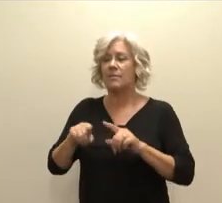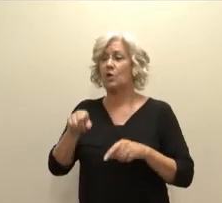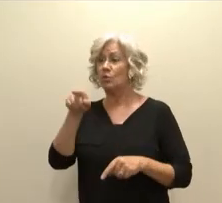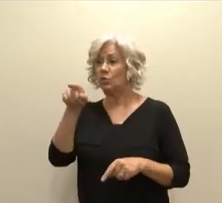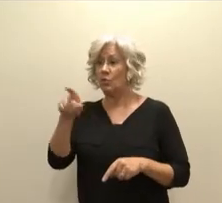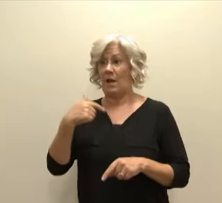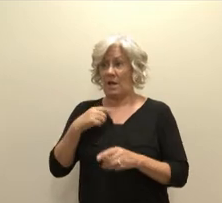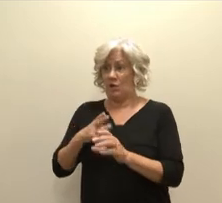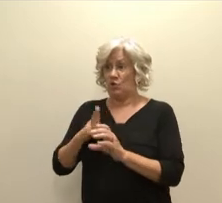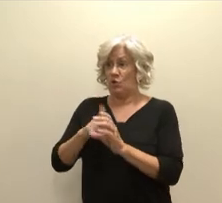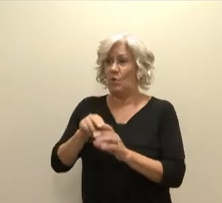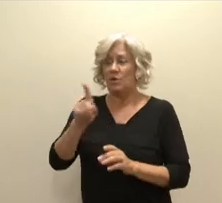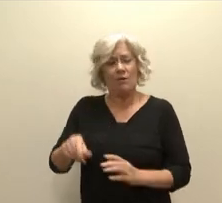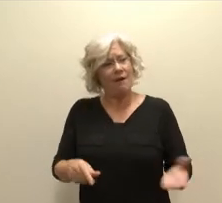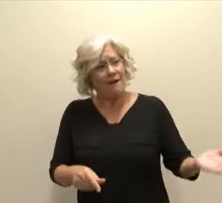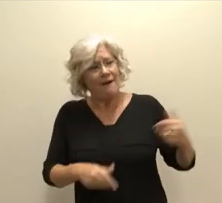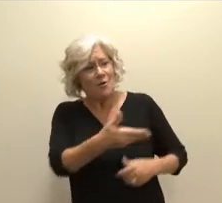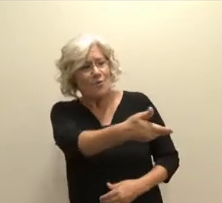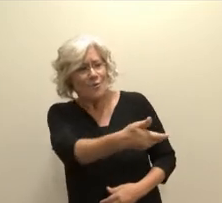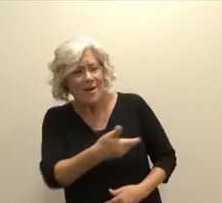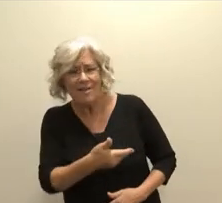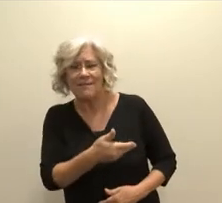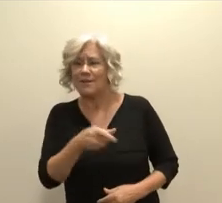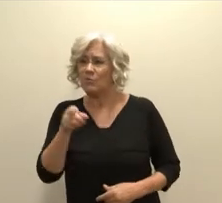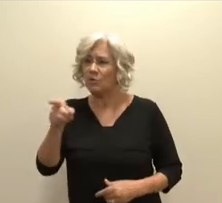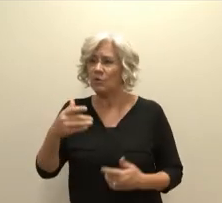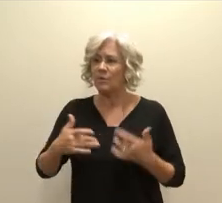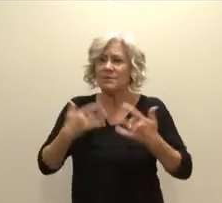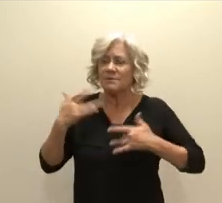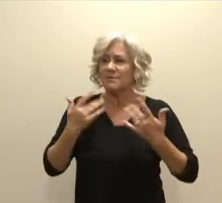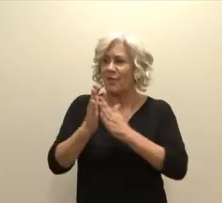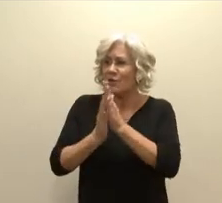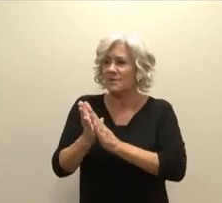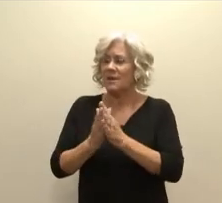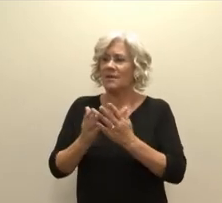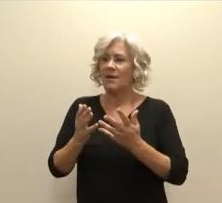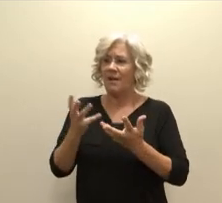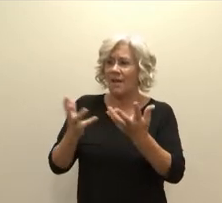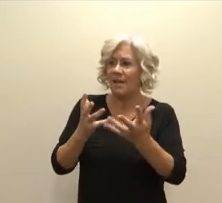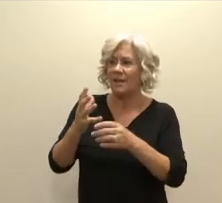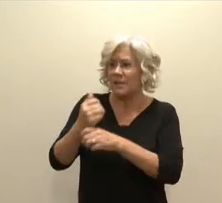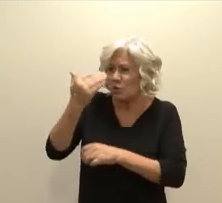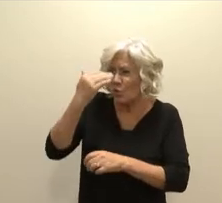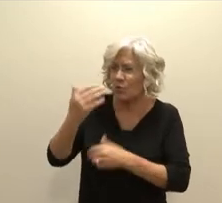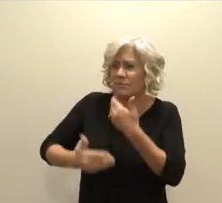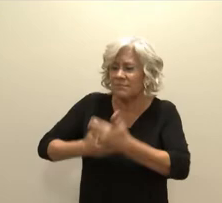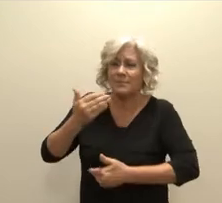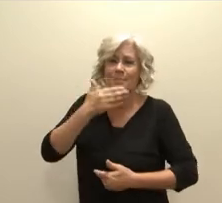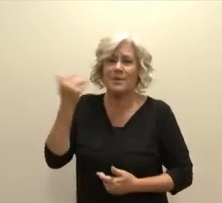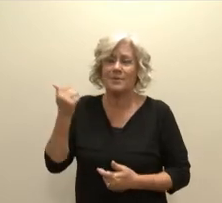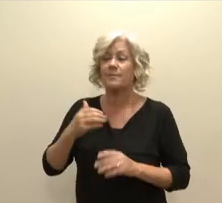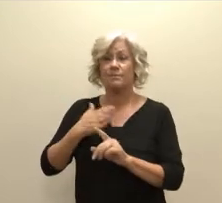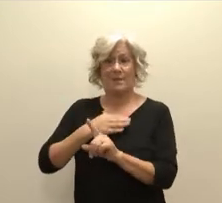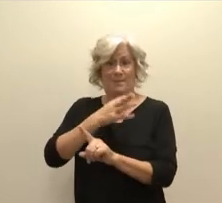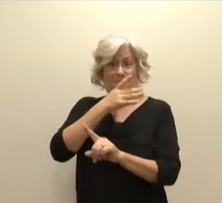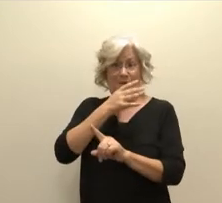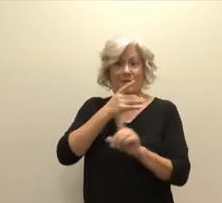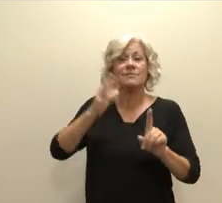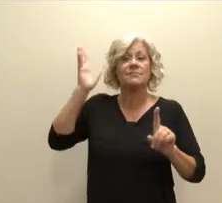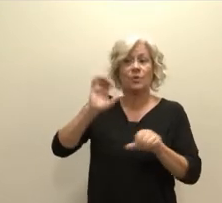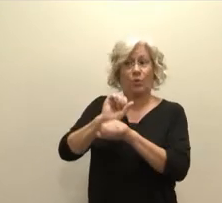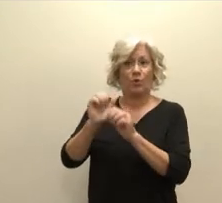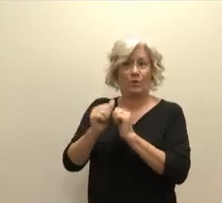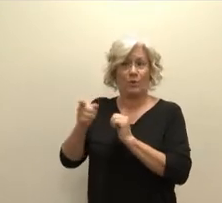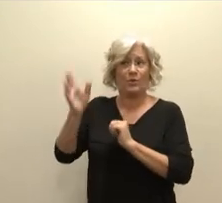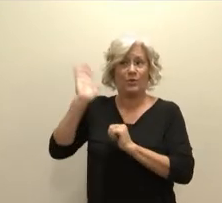welcoming and enthusiastic person, and I've just loved getting to know you better. My mom got to work with you for some